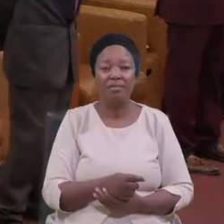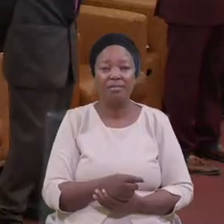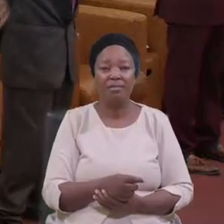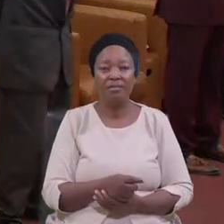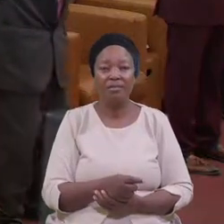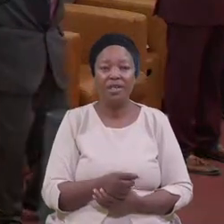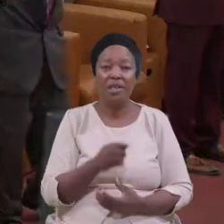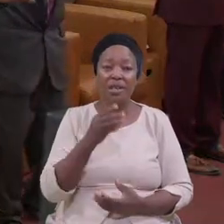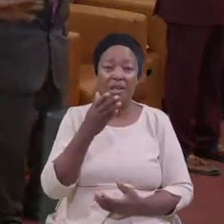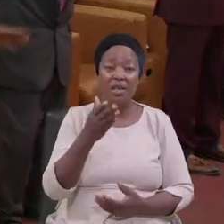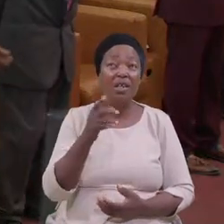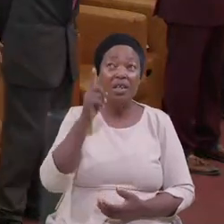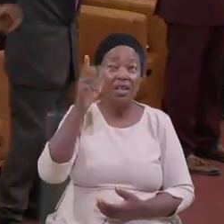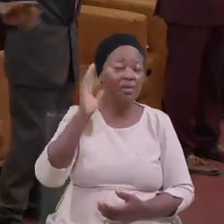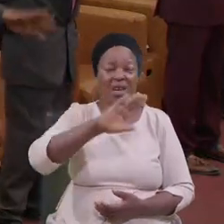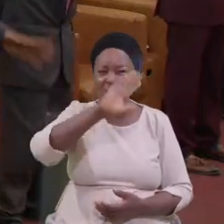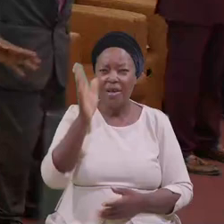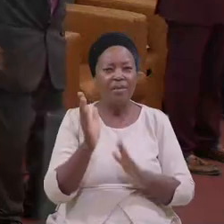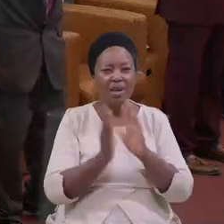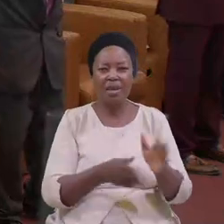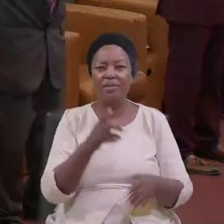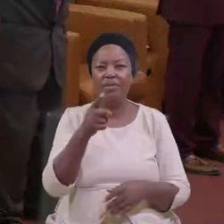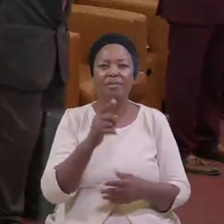He'll never leave you.